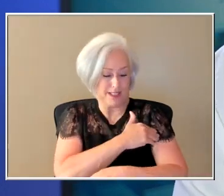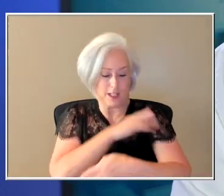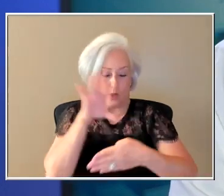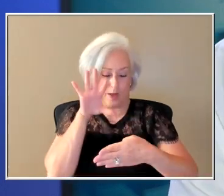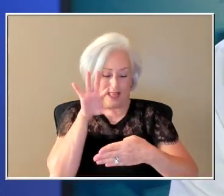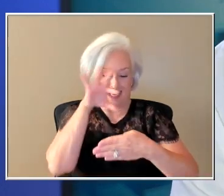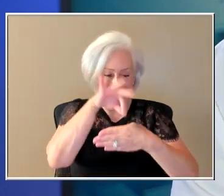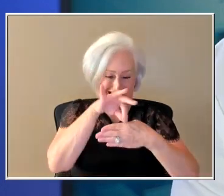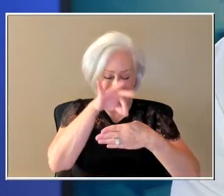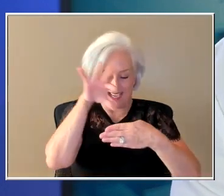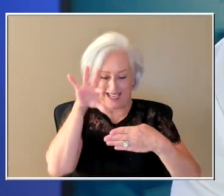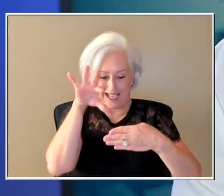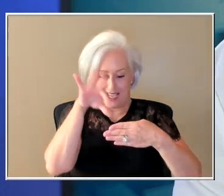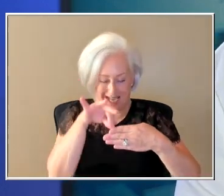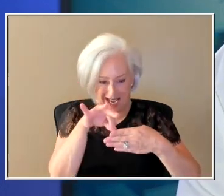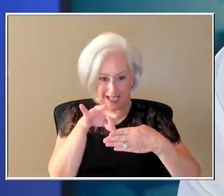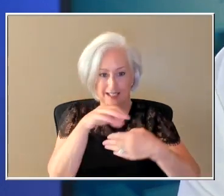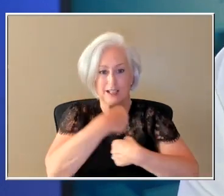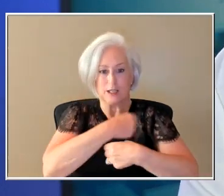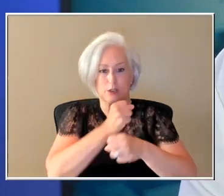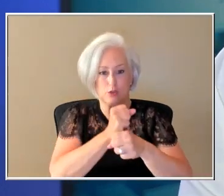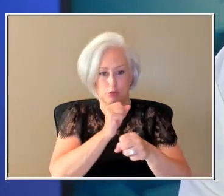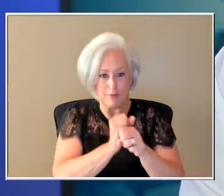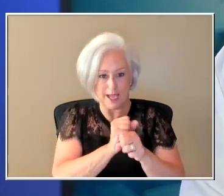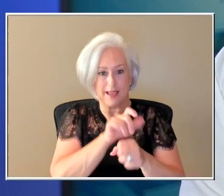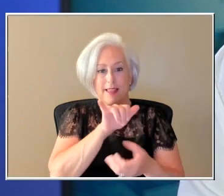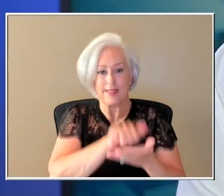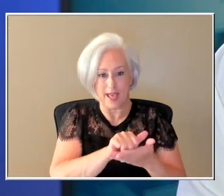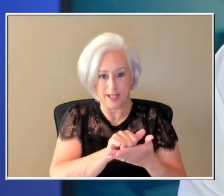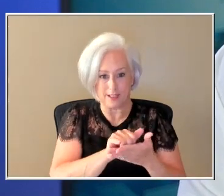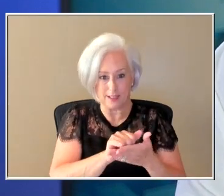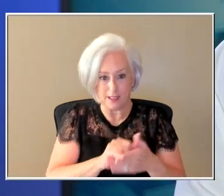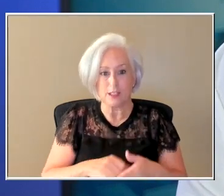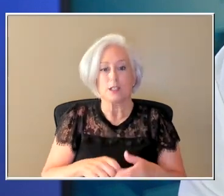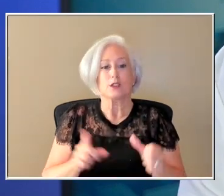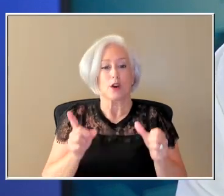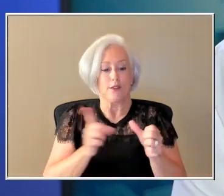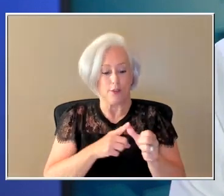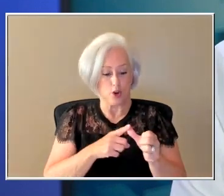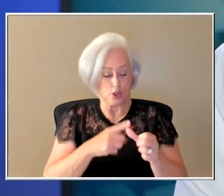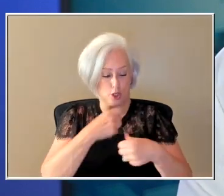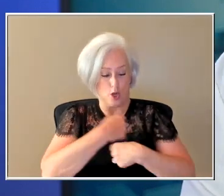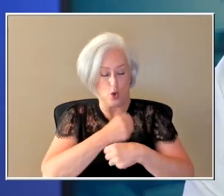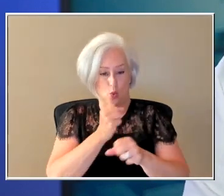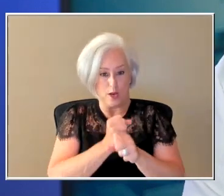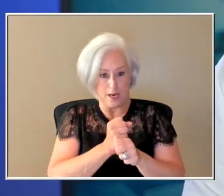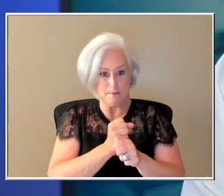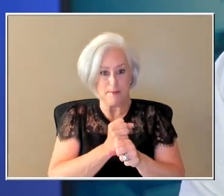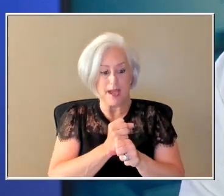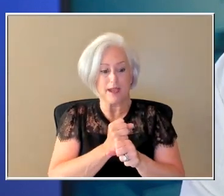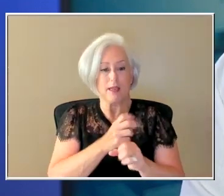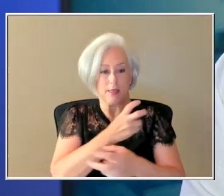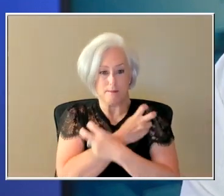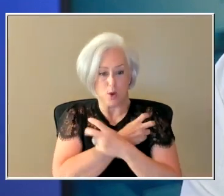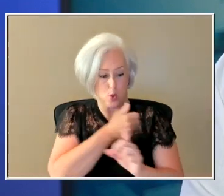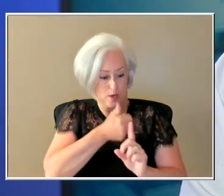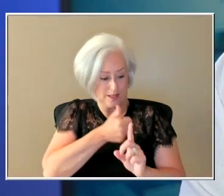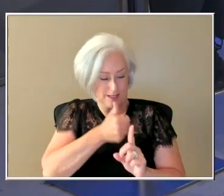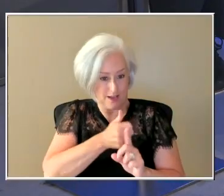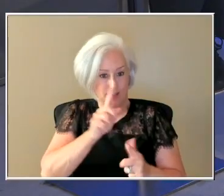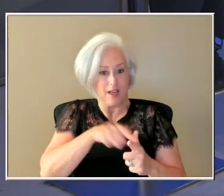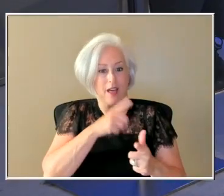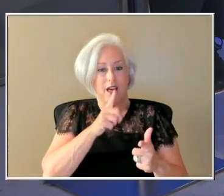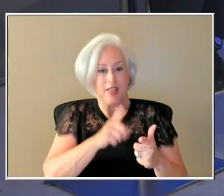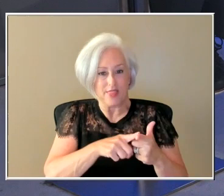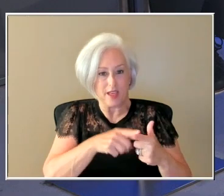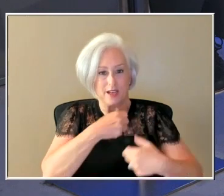the mechanics, and then we reconstruct the motors, the muscles and the tendons that move everything. Yeah, so simple